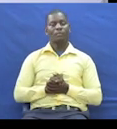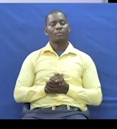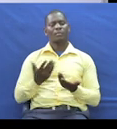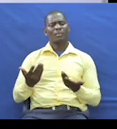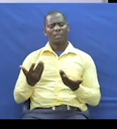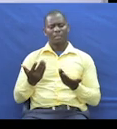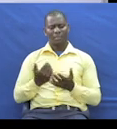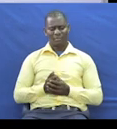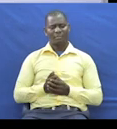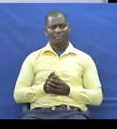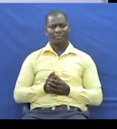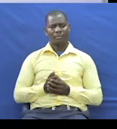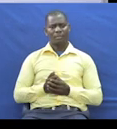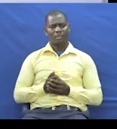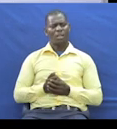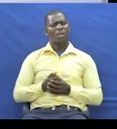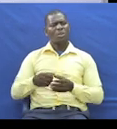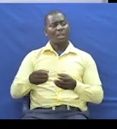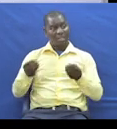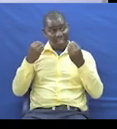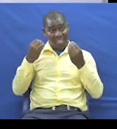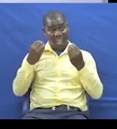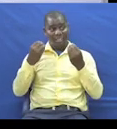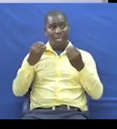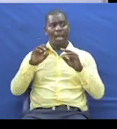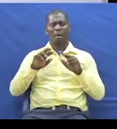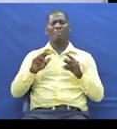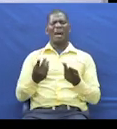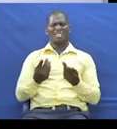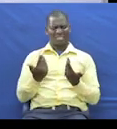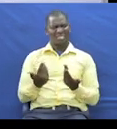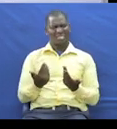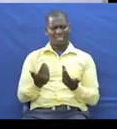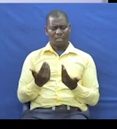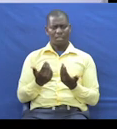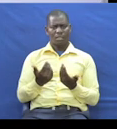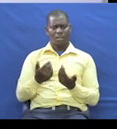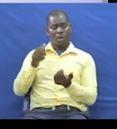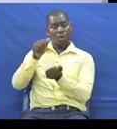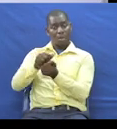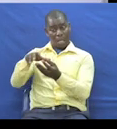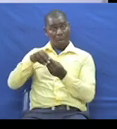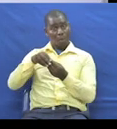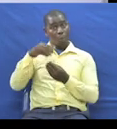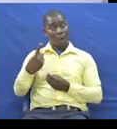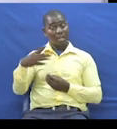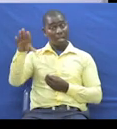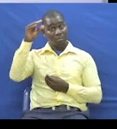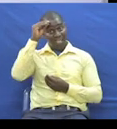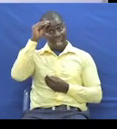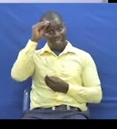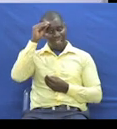Several scholars made a study upon this, but the remarkable one were the study given